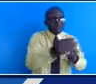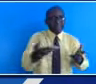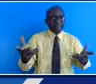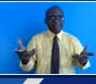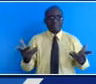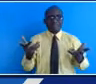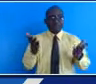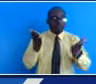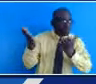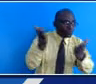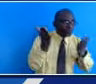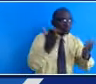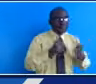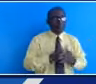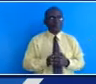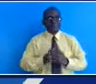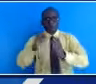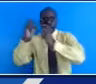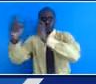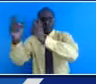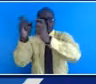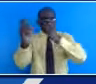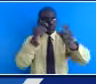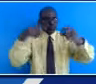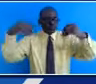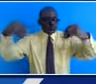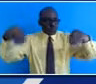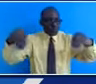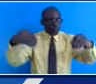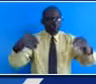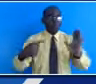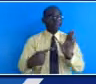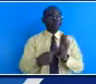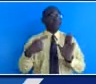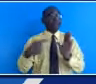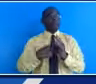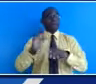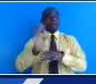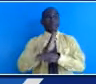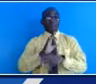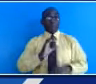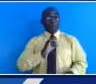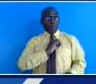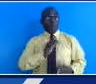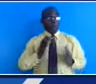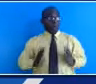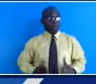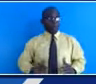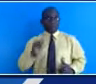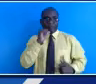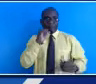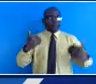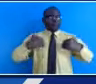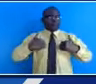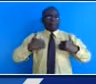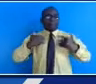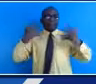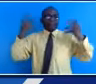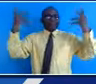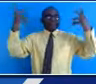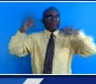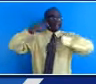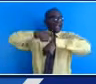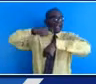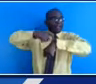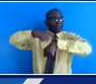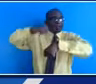in your facility. And you don't necessarily have time to track every government policy and what might happen, much less to make an articulate argument in